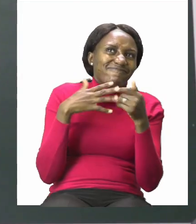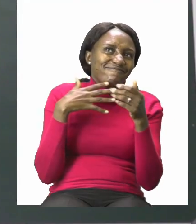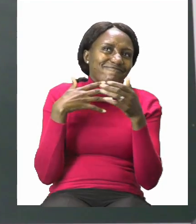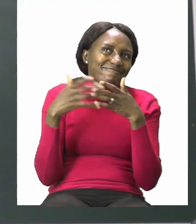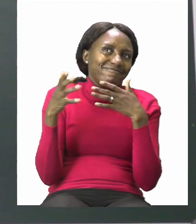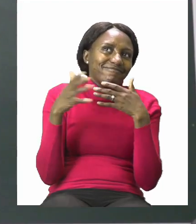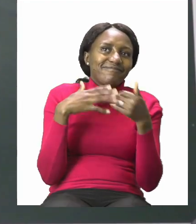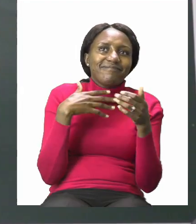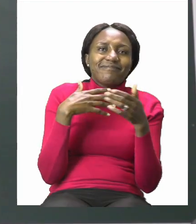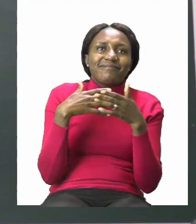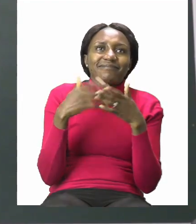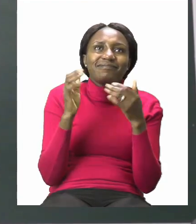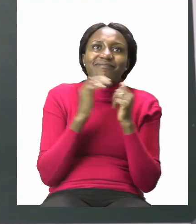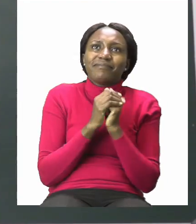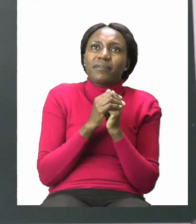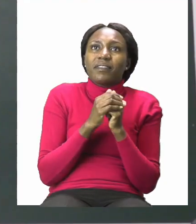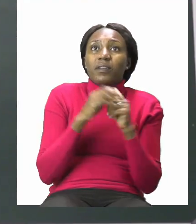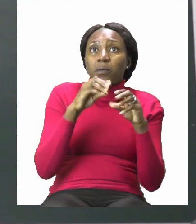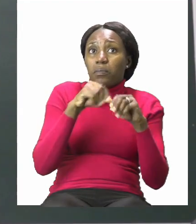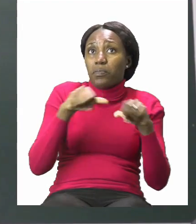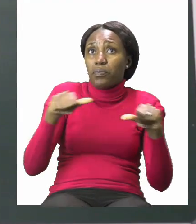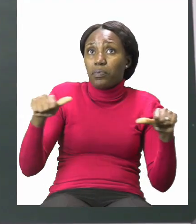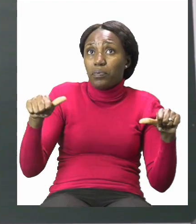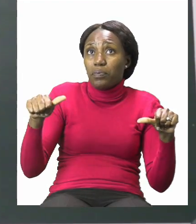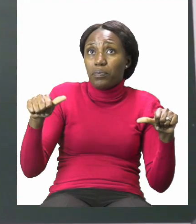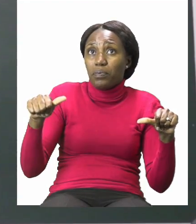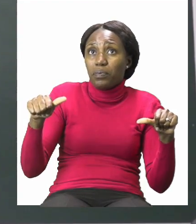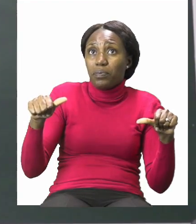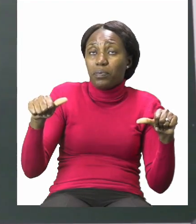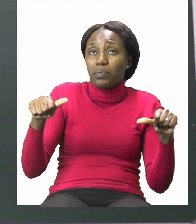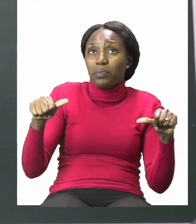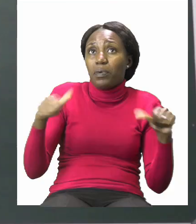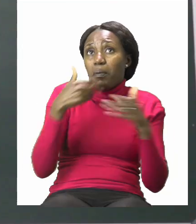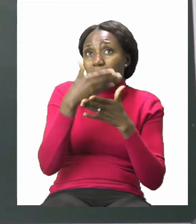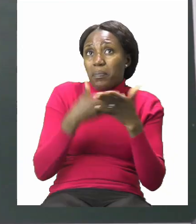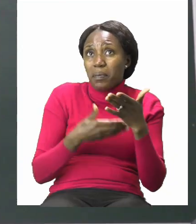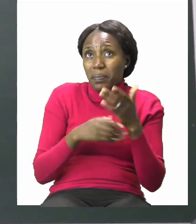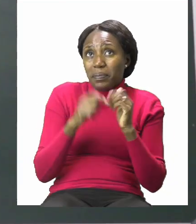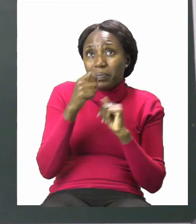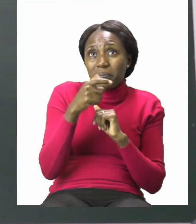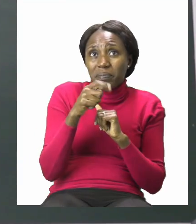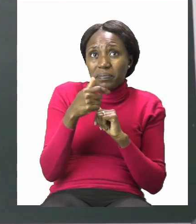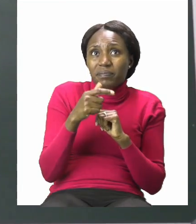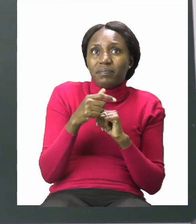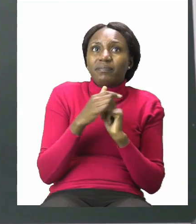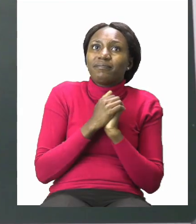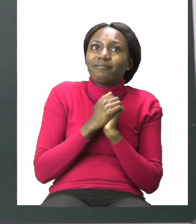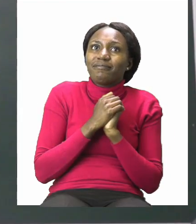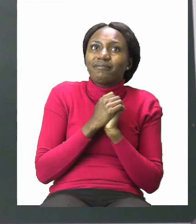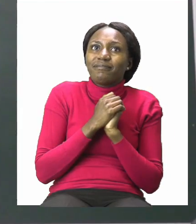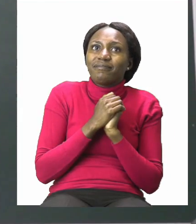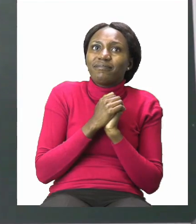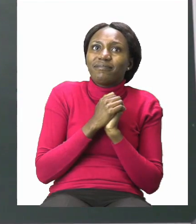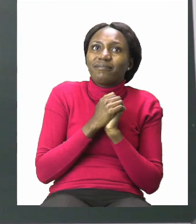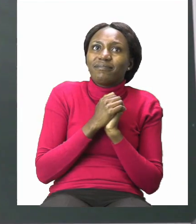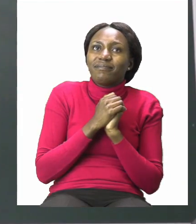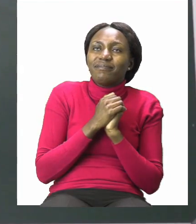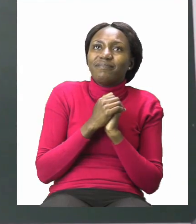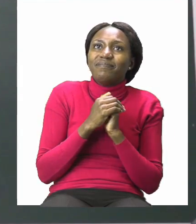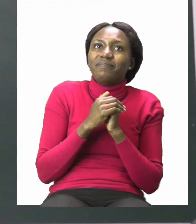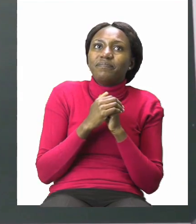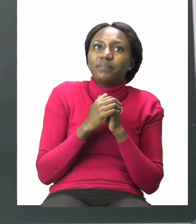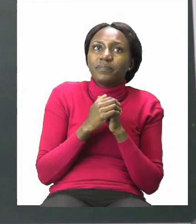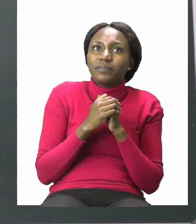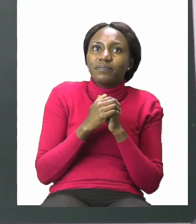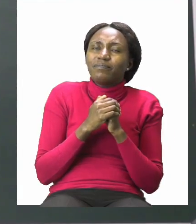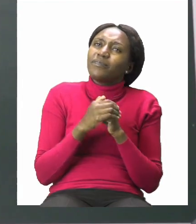material, sand, paper, rice, just something small enough to fit on your page.